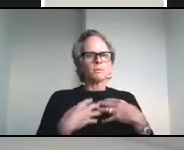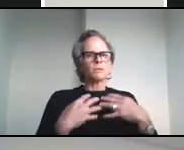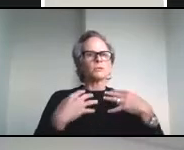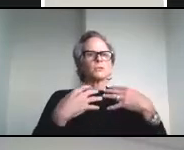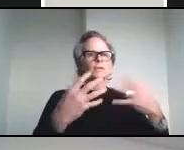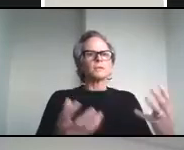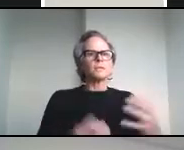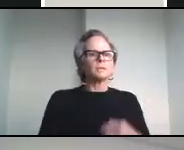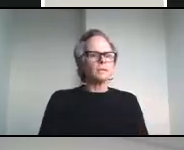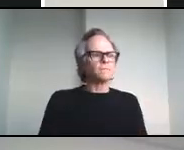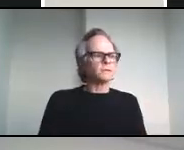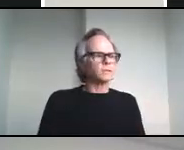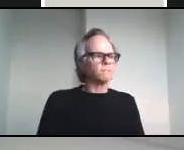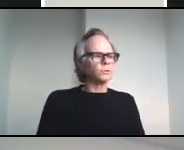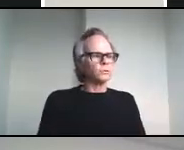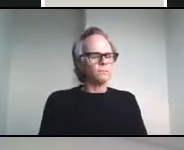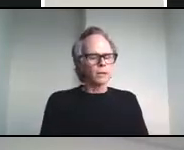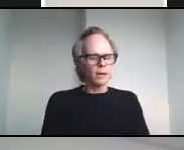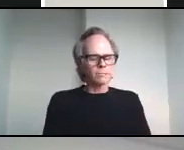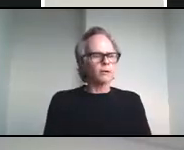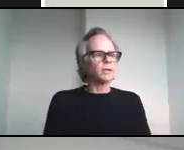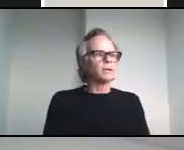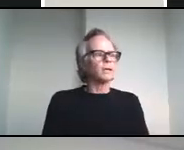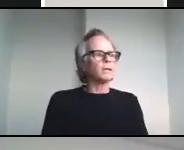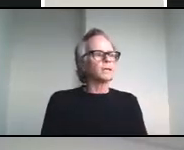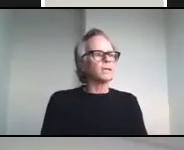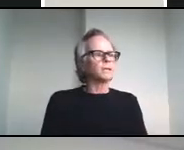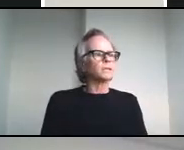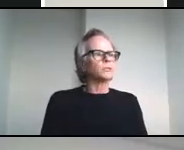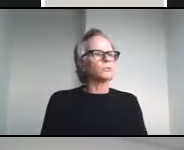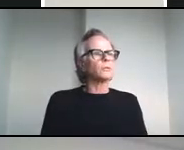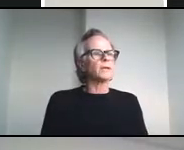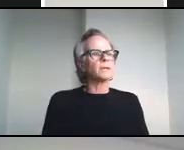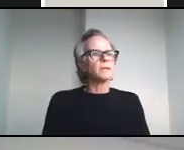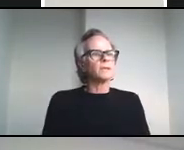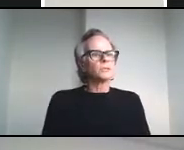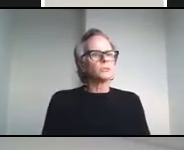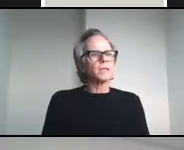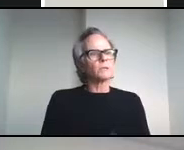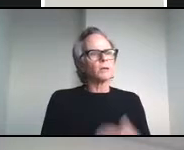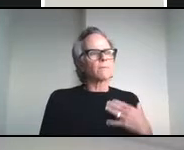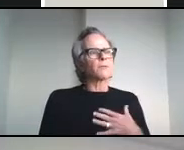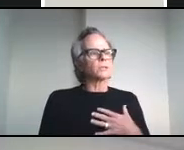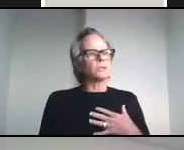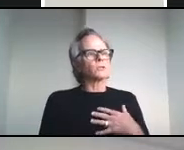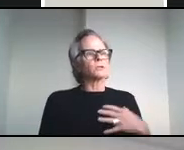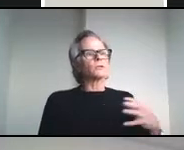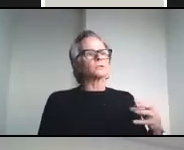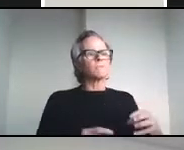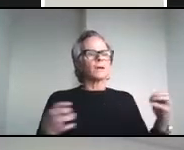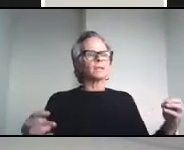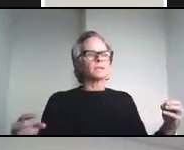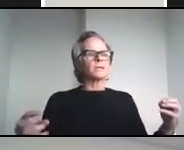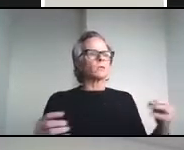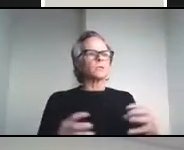our opinion, should end in a view of the library connected to that. So yes, we are proposing a new